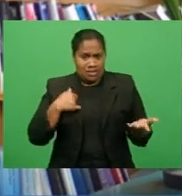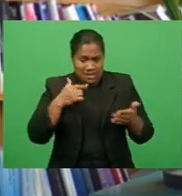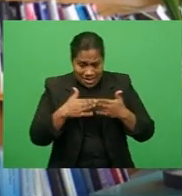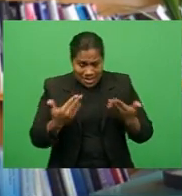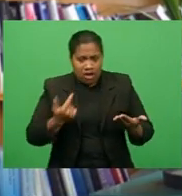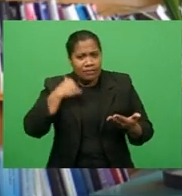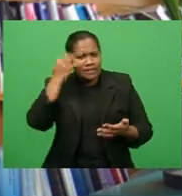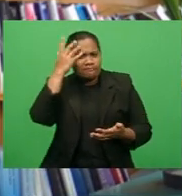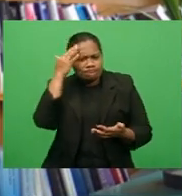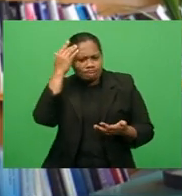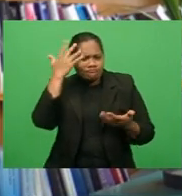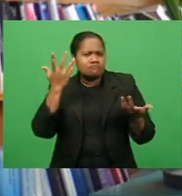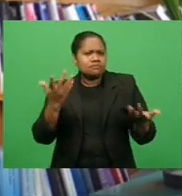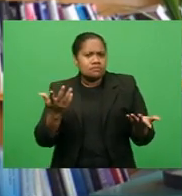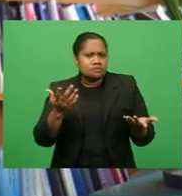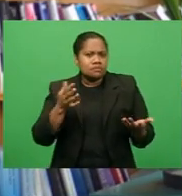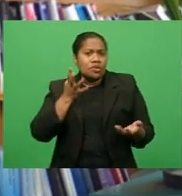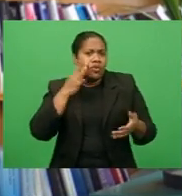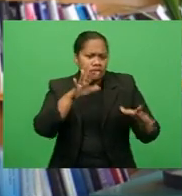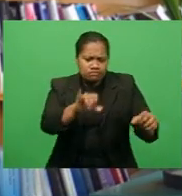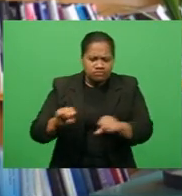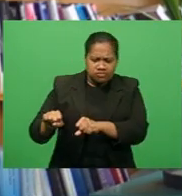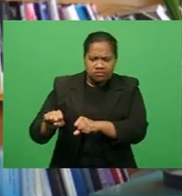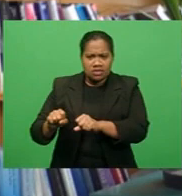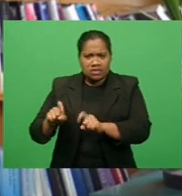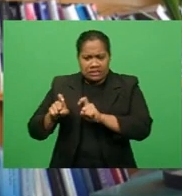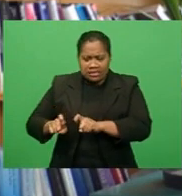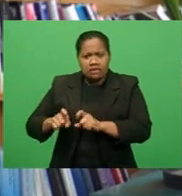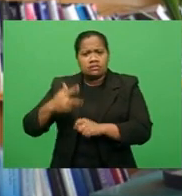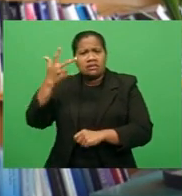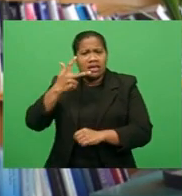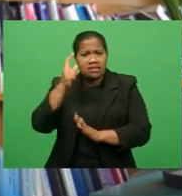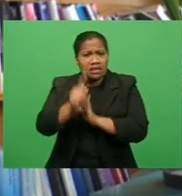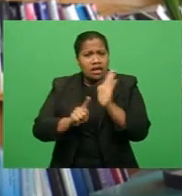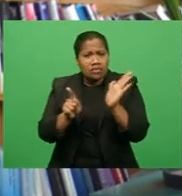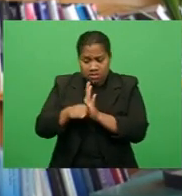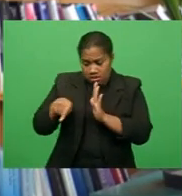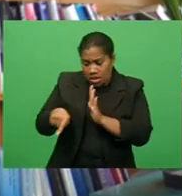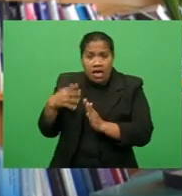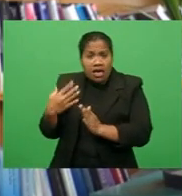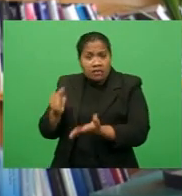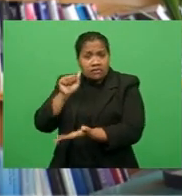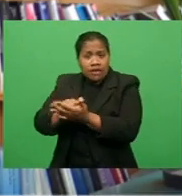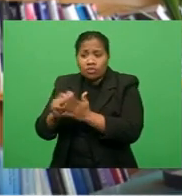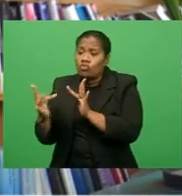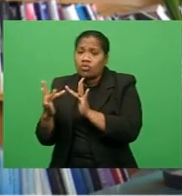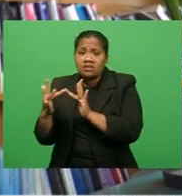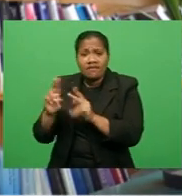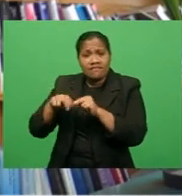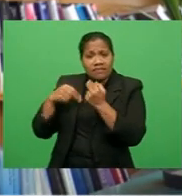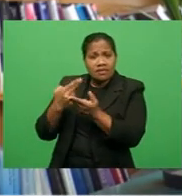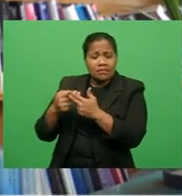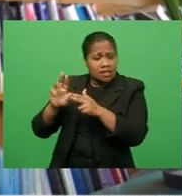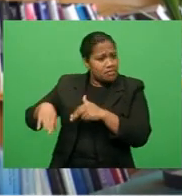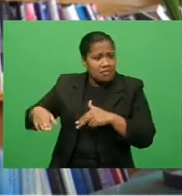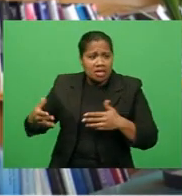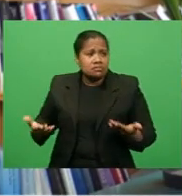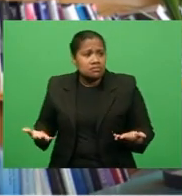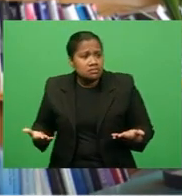wondering, when they were taken in for 18 hours, did they have the right to contact their family members? Did they have the right